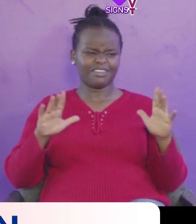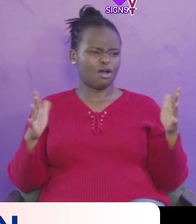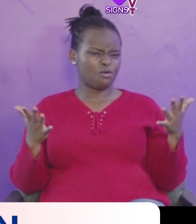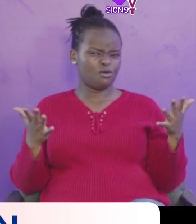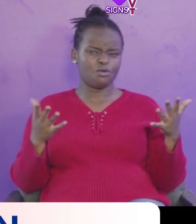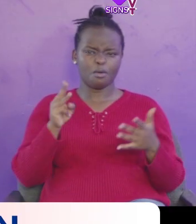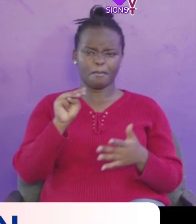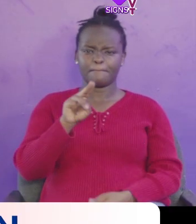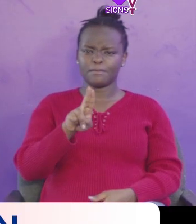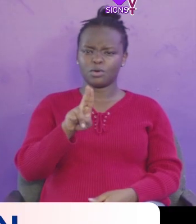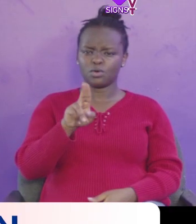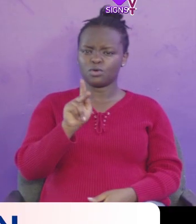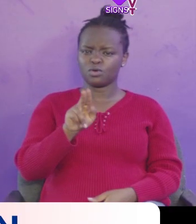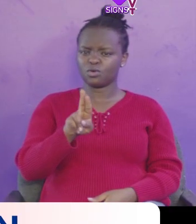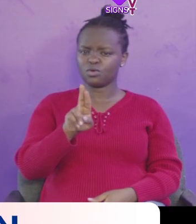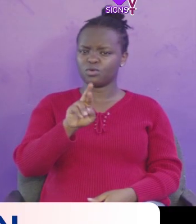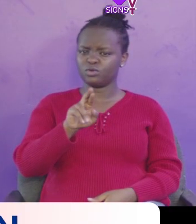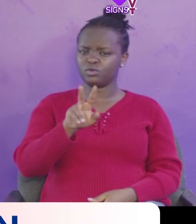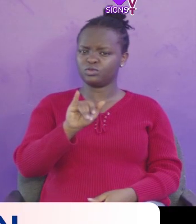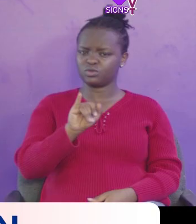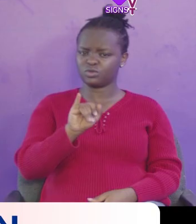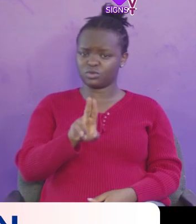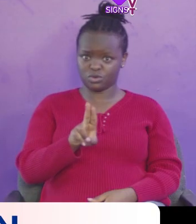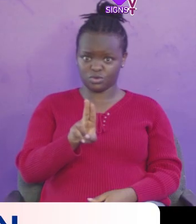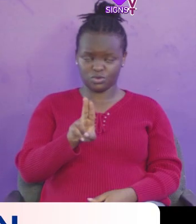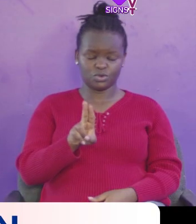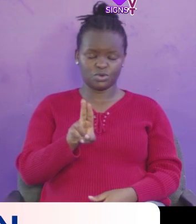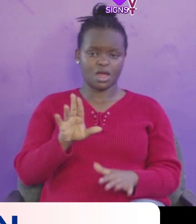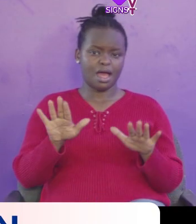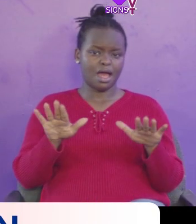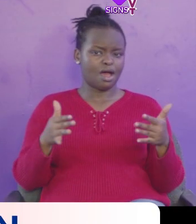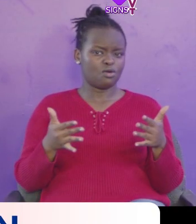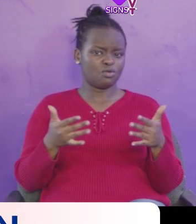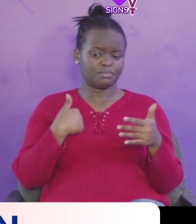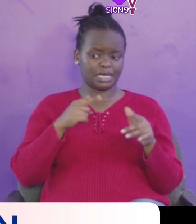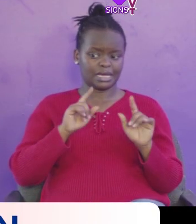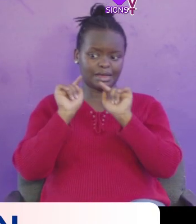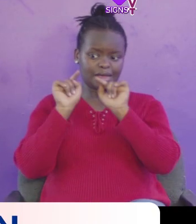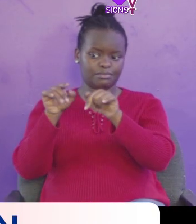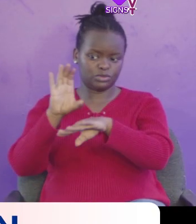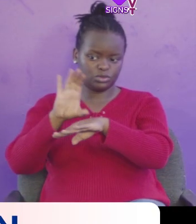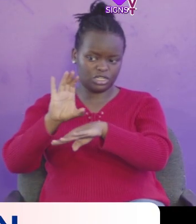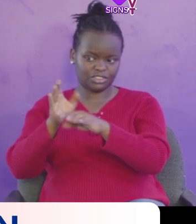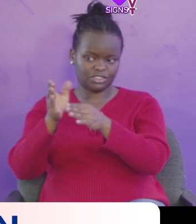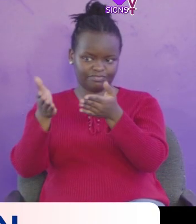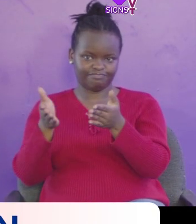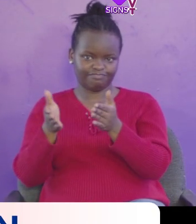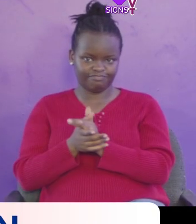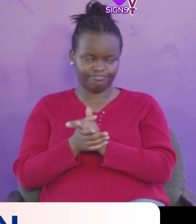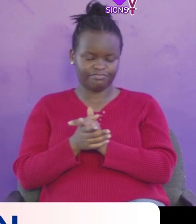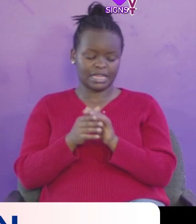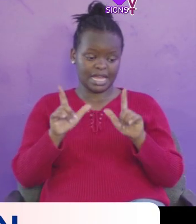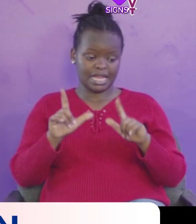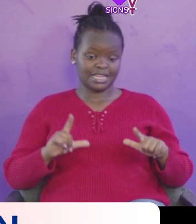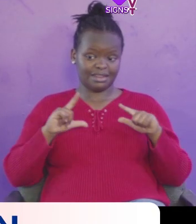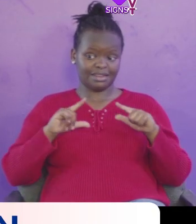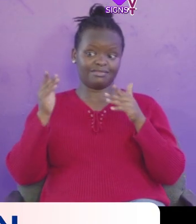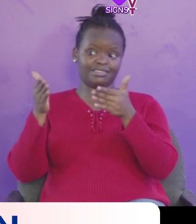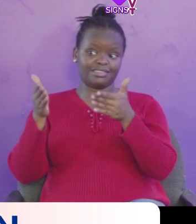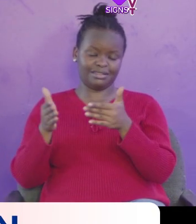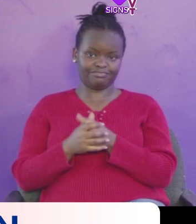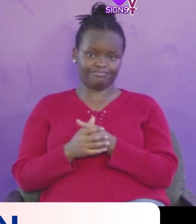Yeah. Maisha Mukuru ikoje? By the way, you know I come to church there. Yeah. Unajua maisha Mukuru